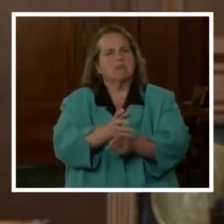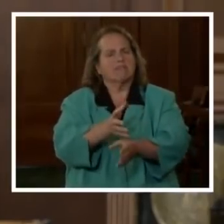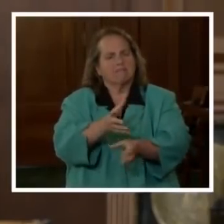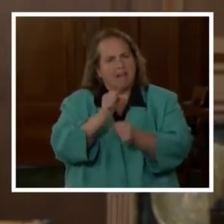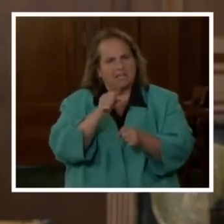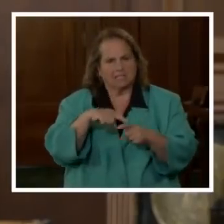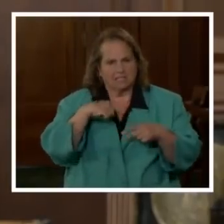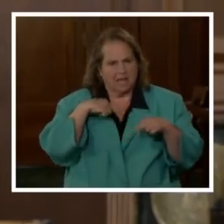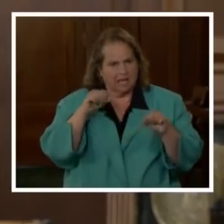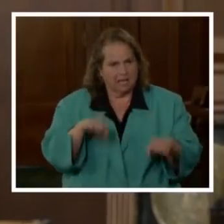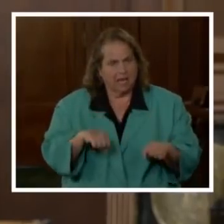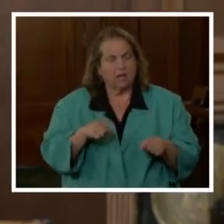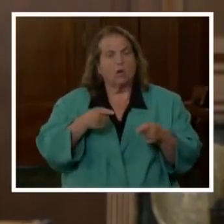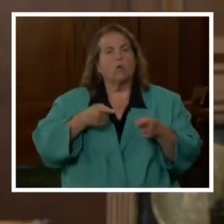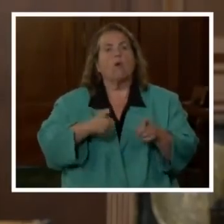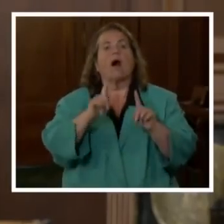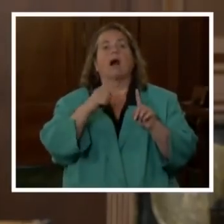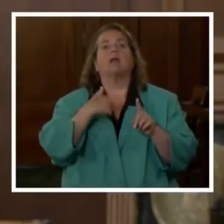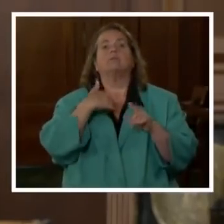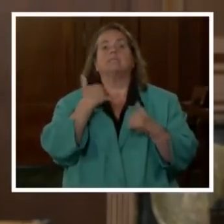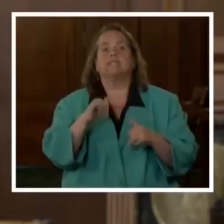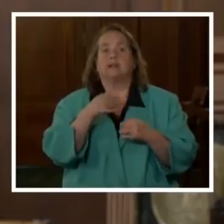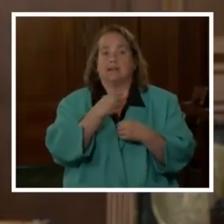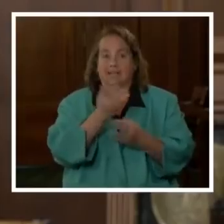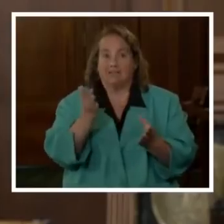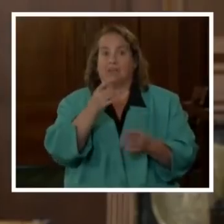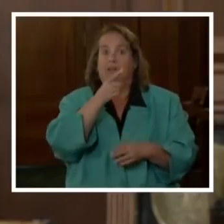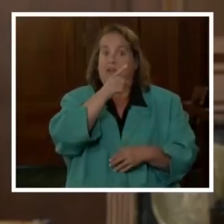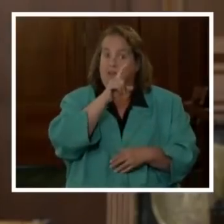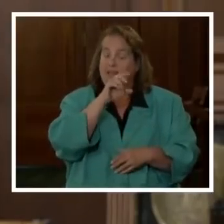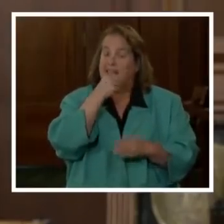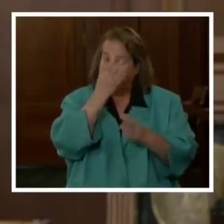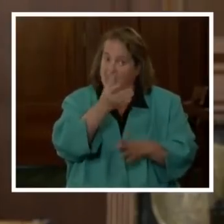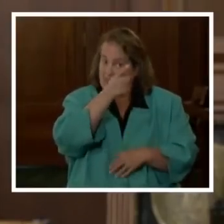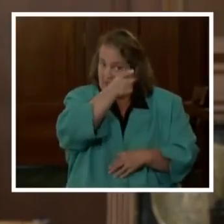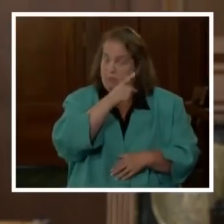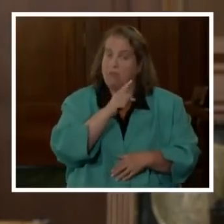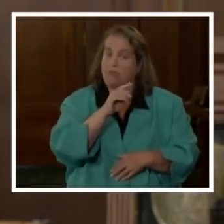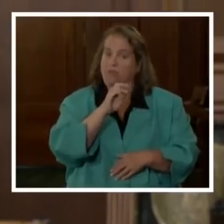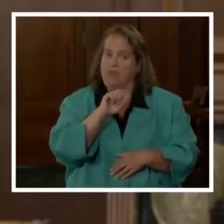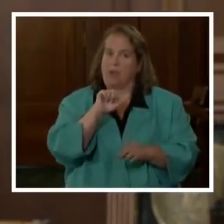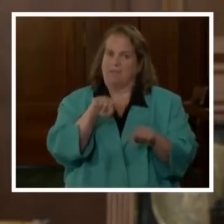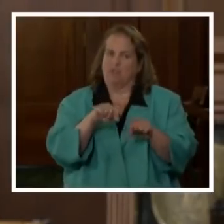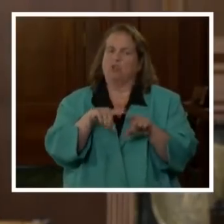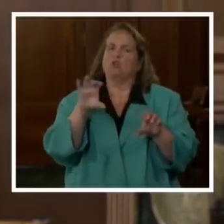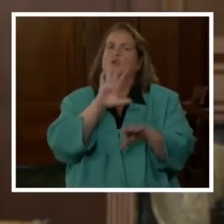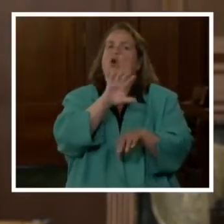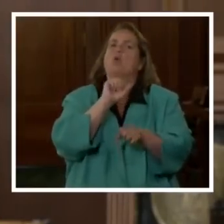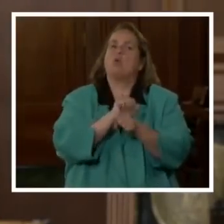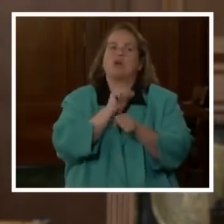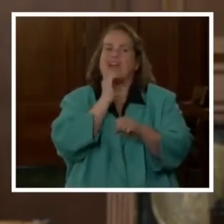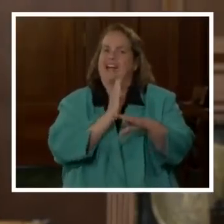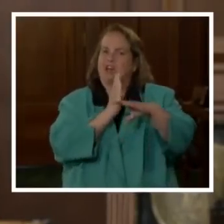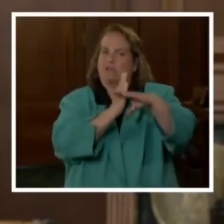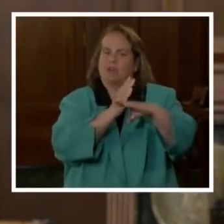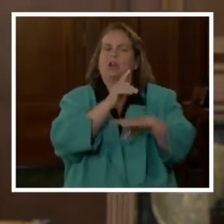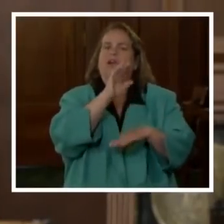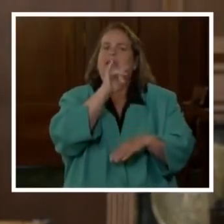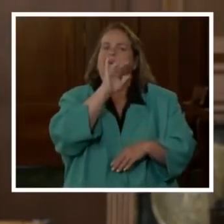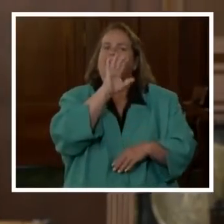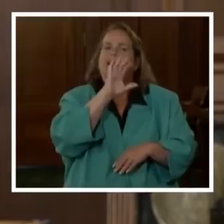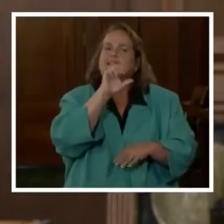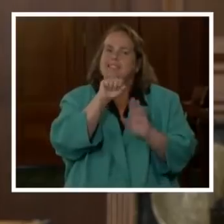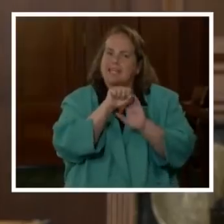can, while still giving them the ability to do their work, to not interfering. This is a group that does this on a